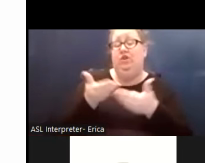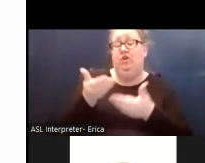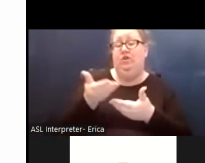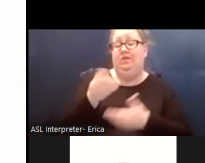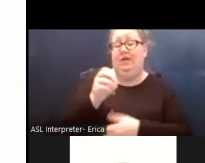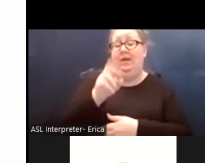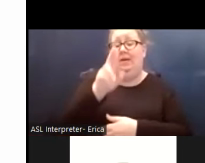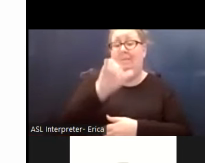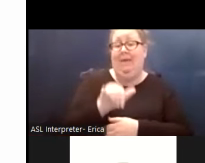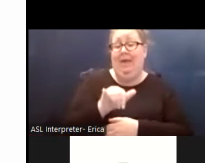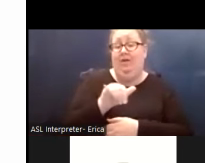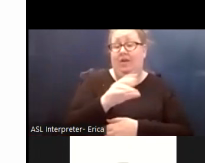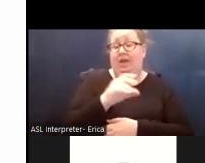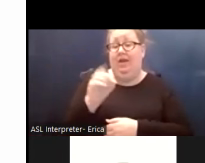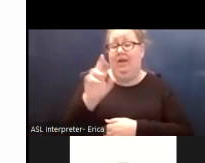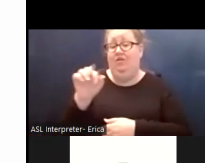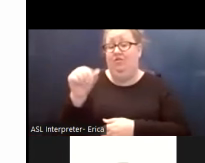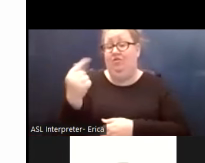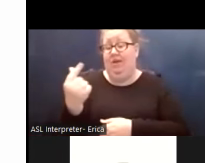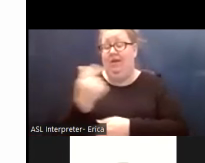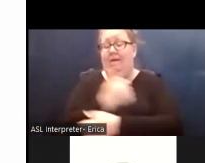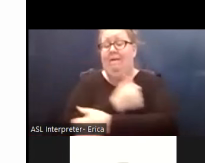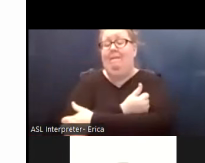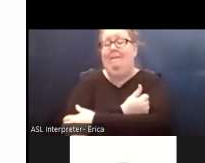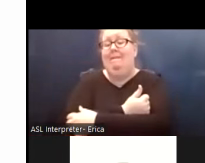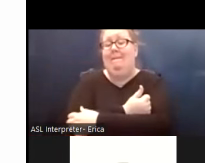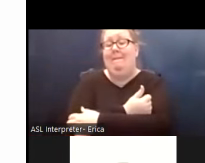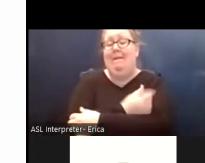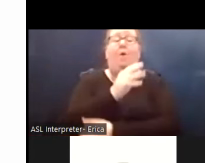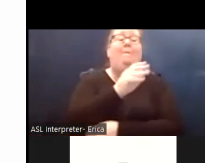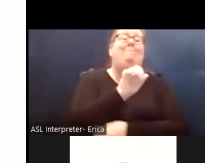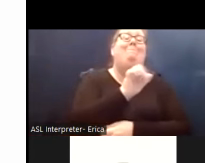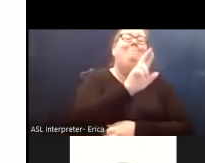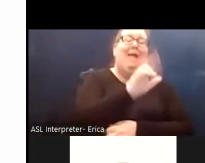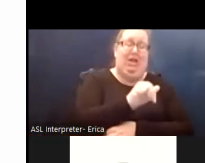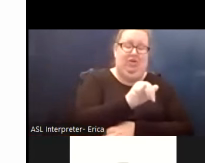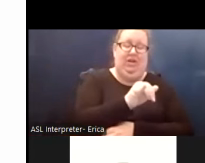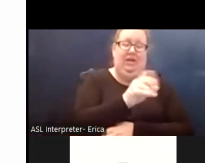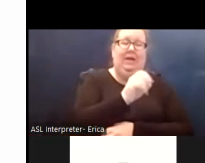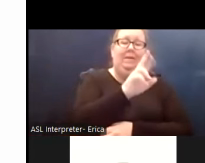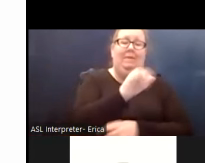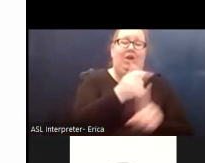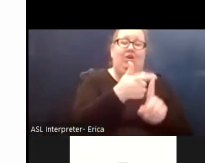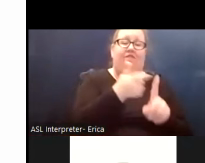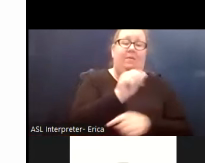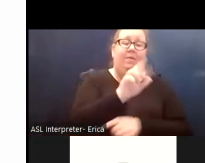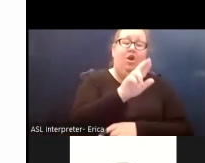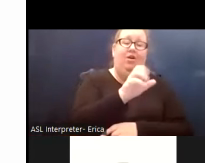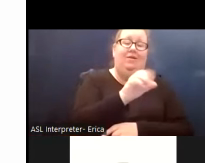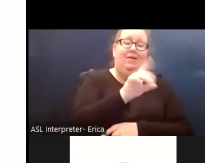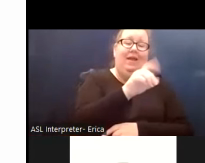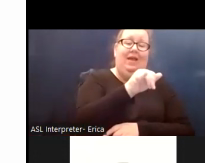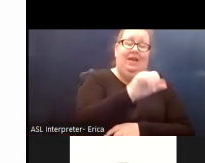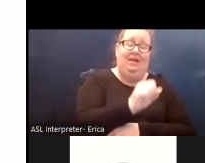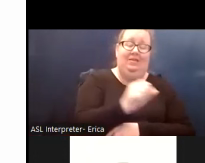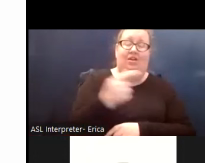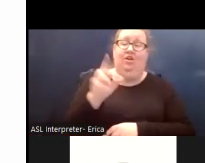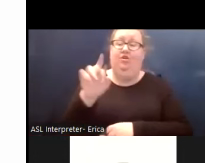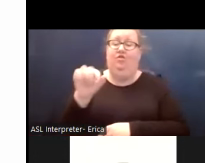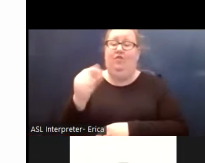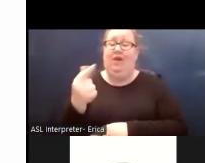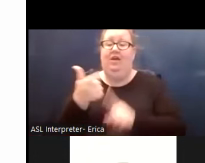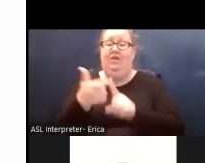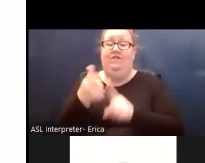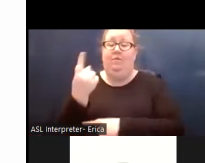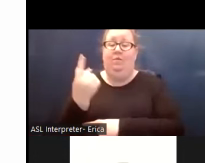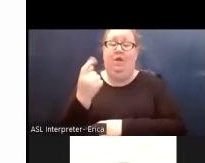Mary and Greg. Mary is from Arcadis and Greg is from One Architecture, and they'll be